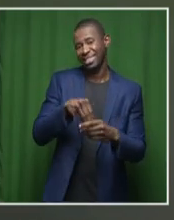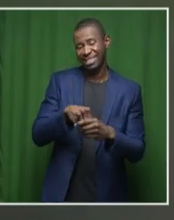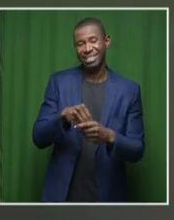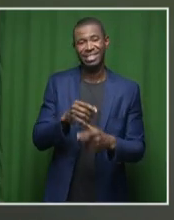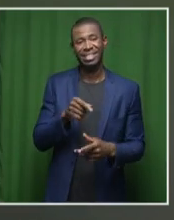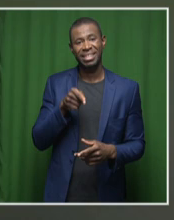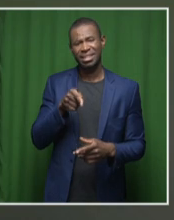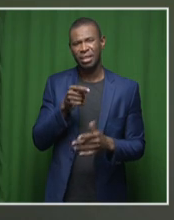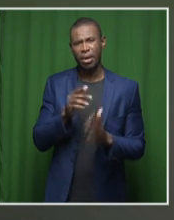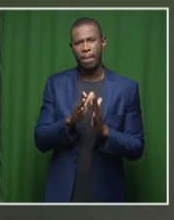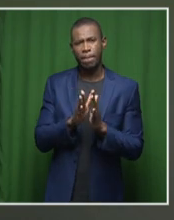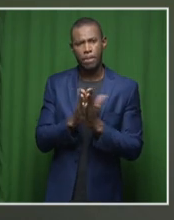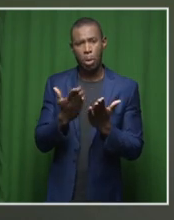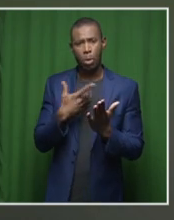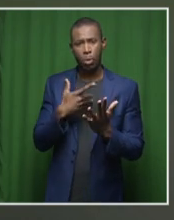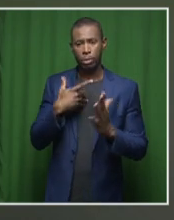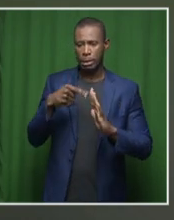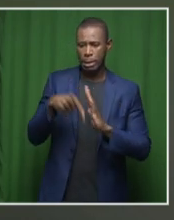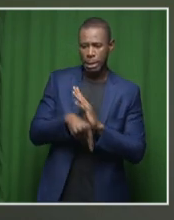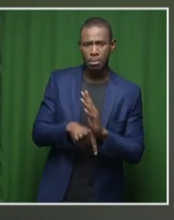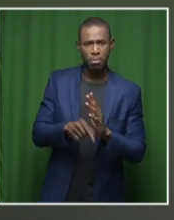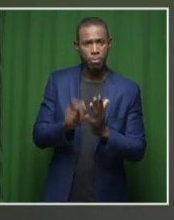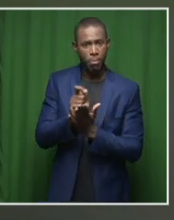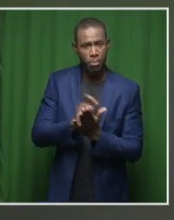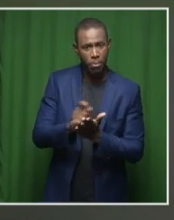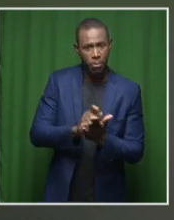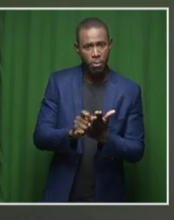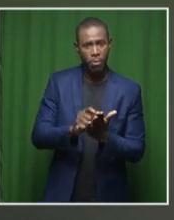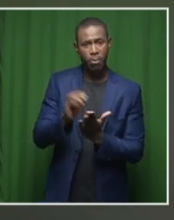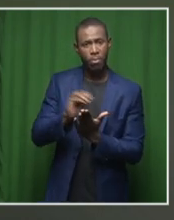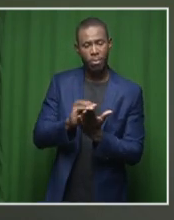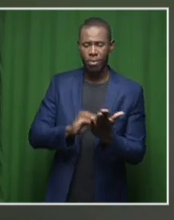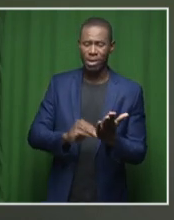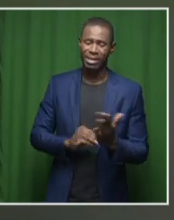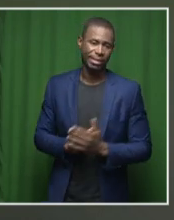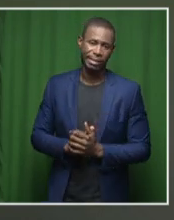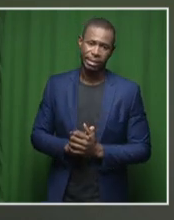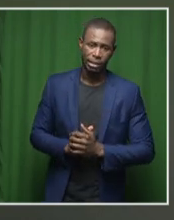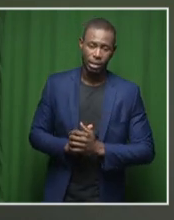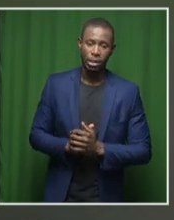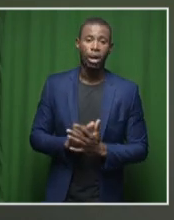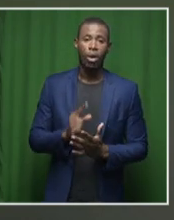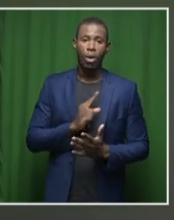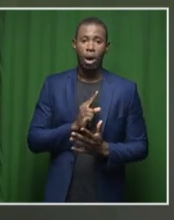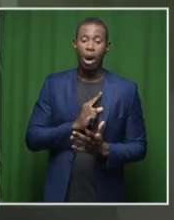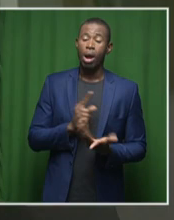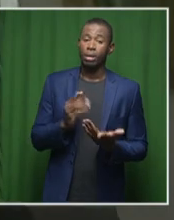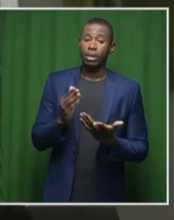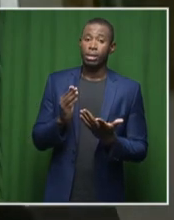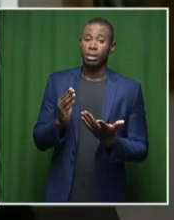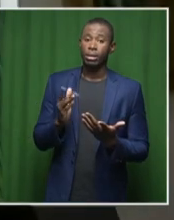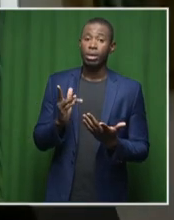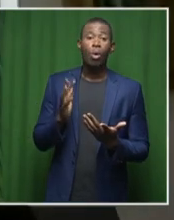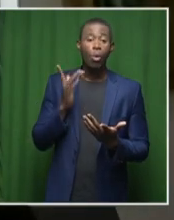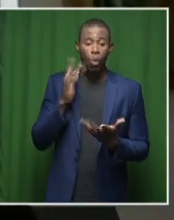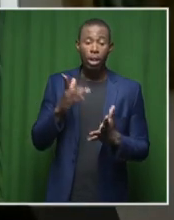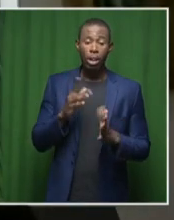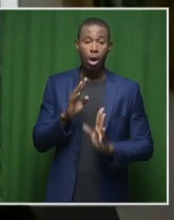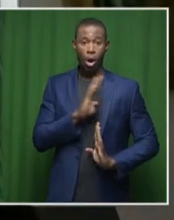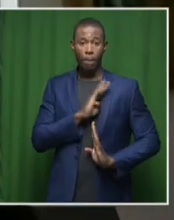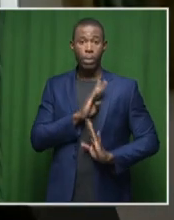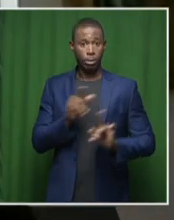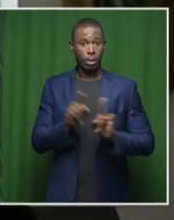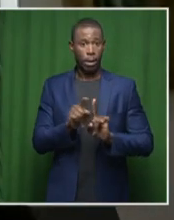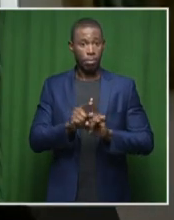get stuck into all of the political intricacies that went behind Africa's participation in some of these wars or the battles and the